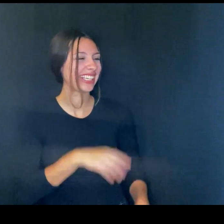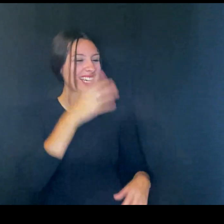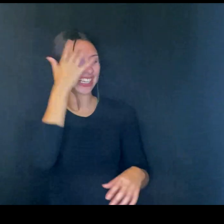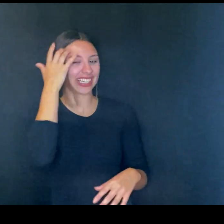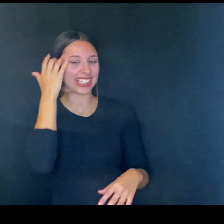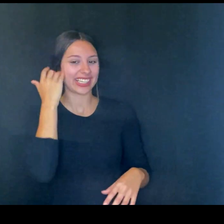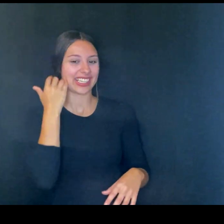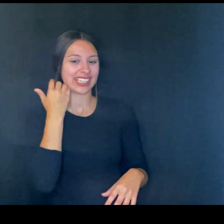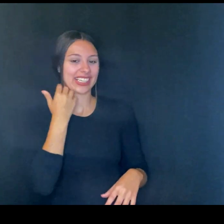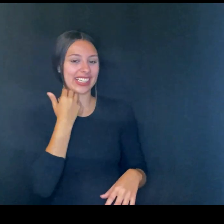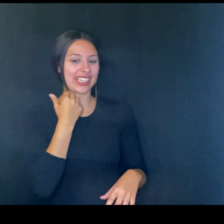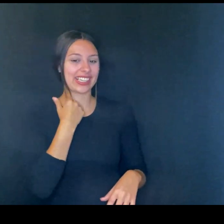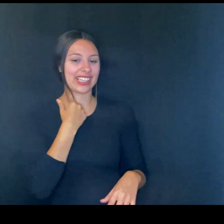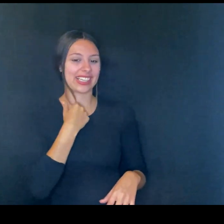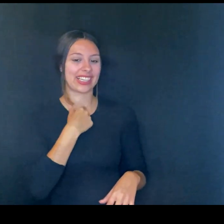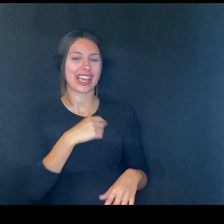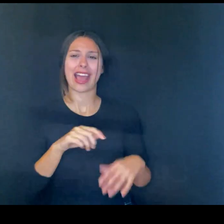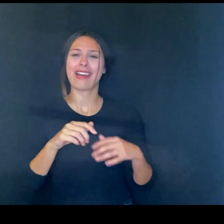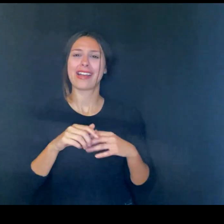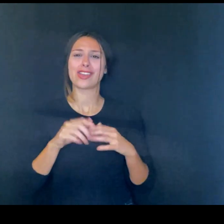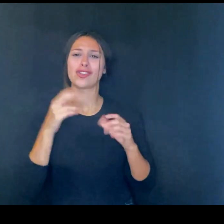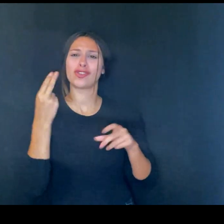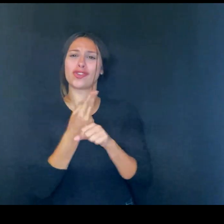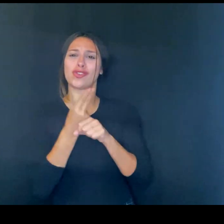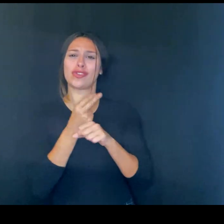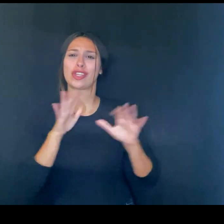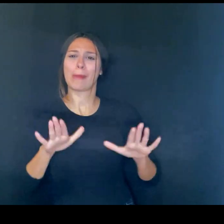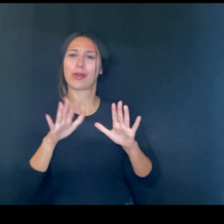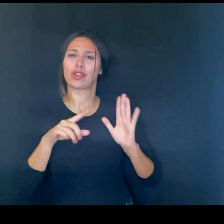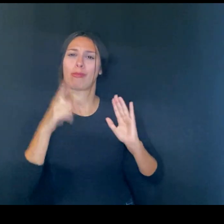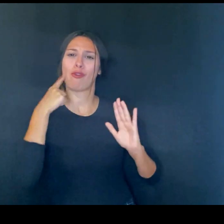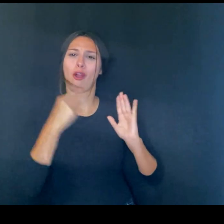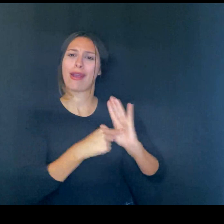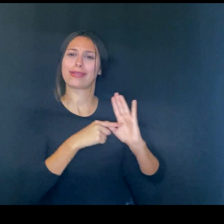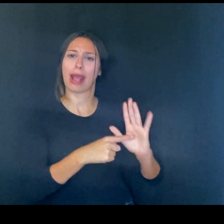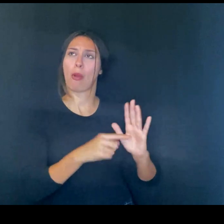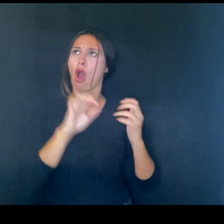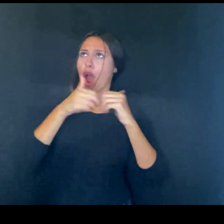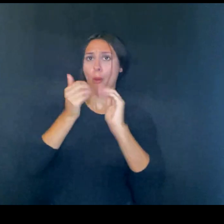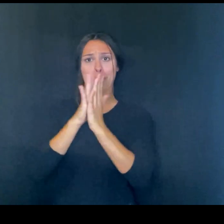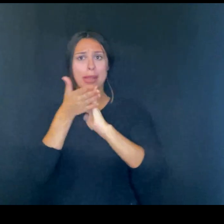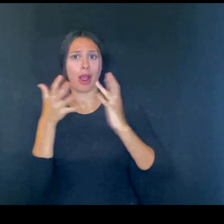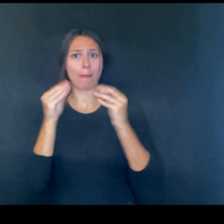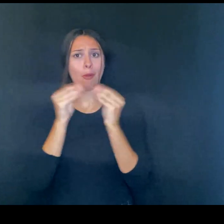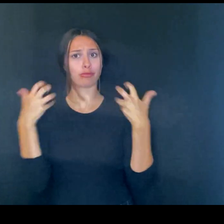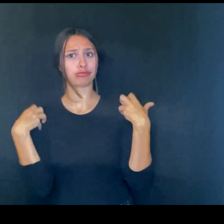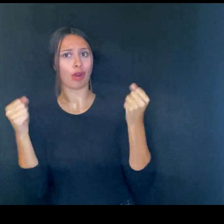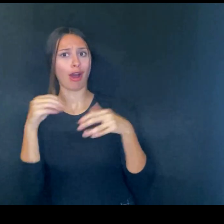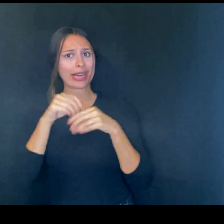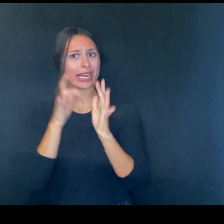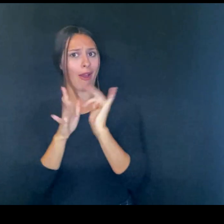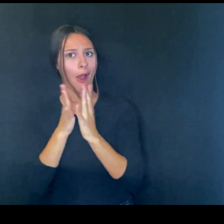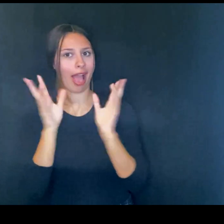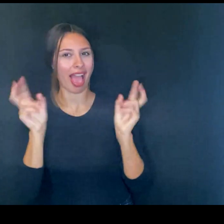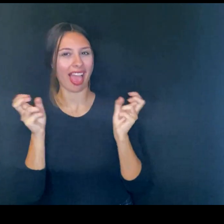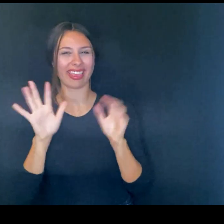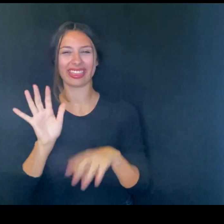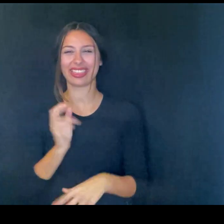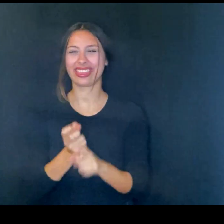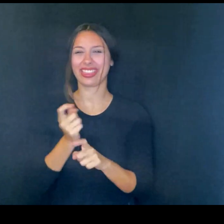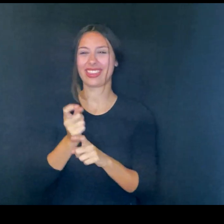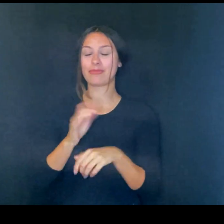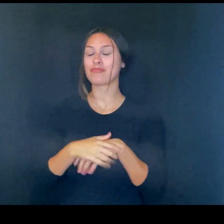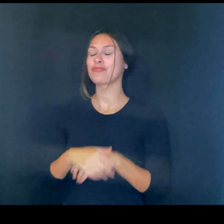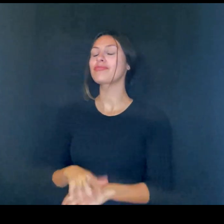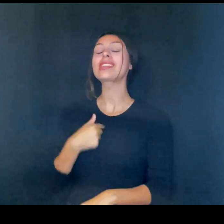now. So, how to get stronger. I think he was actually. Exactly. That's stronger in the way. So, but definitely, yeah. Was he really? He's one that stands out. I think what's crazy